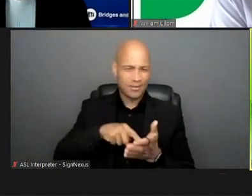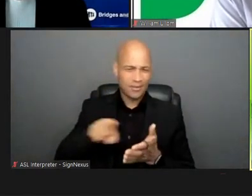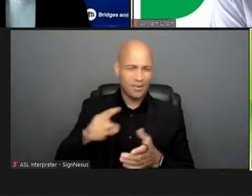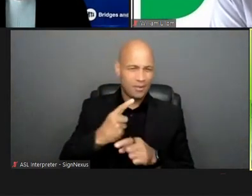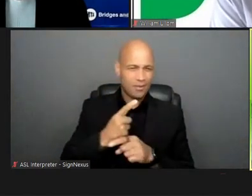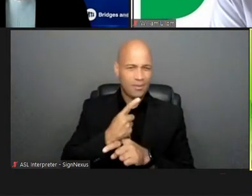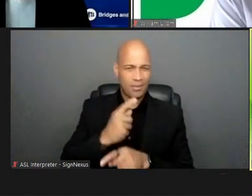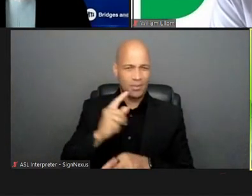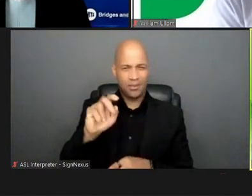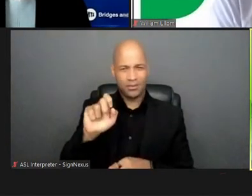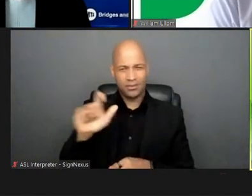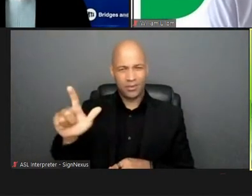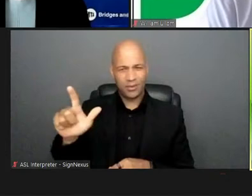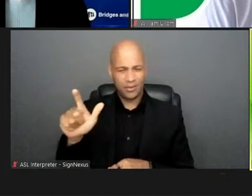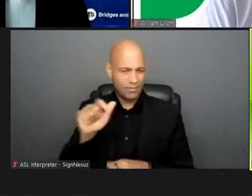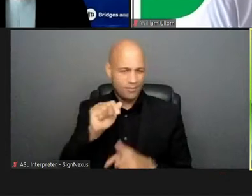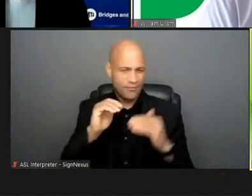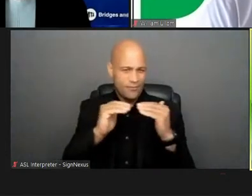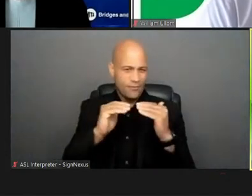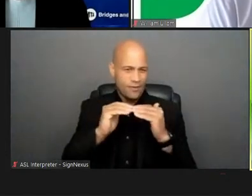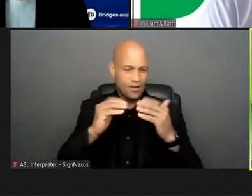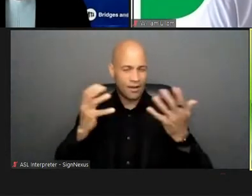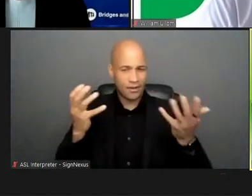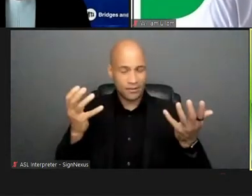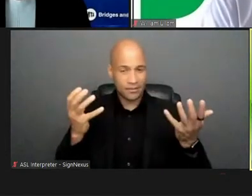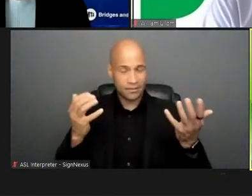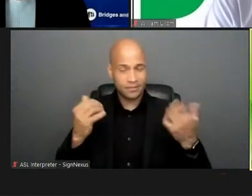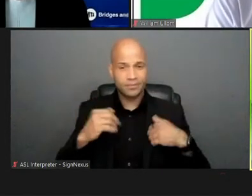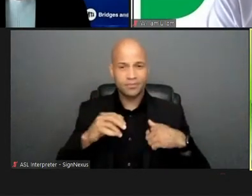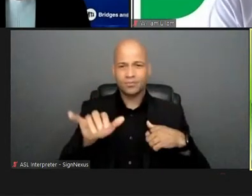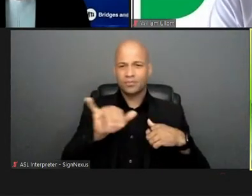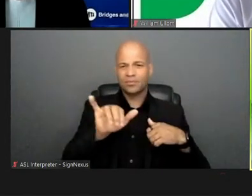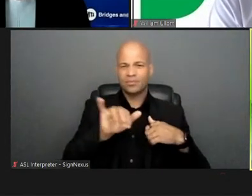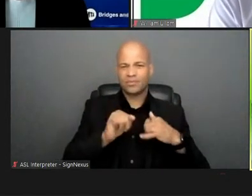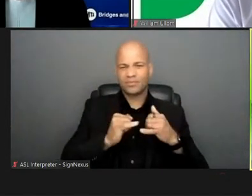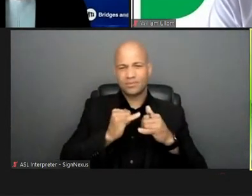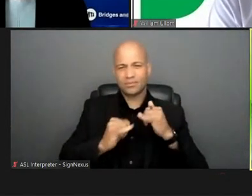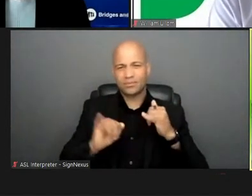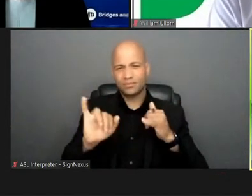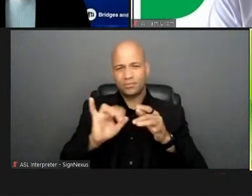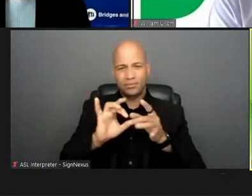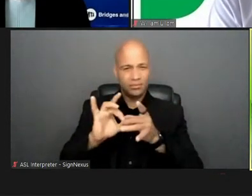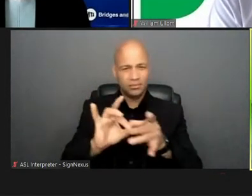toll I think that's only fair and finally I just want to mention coordination